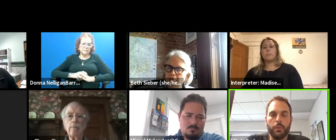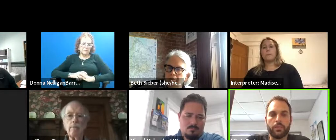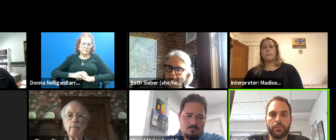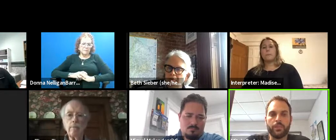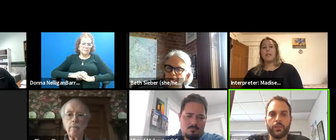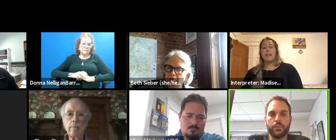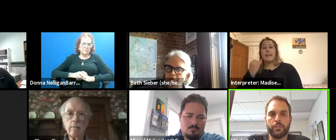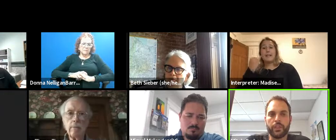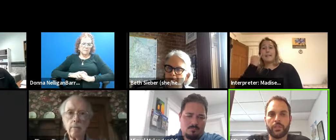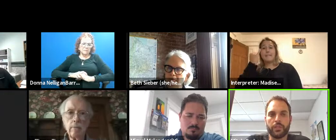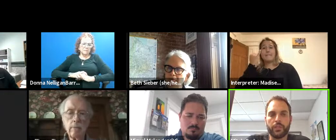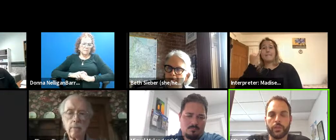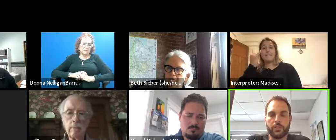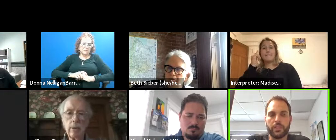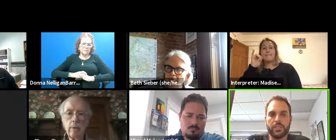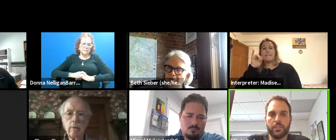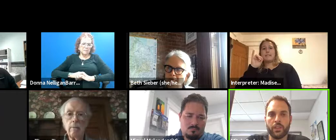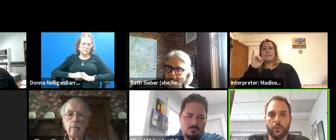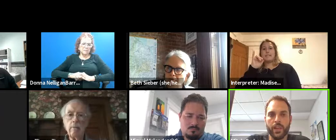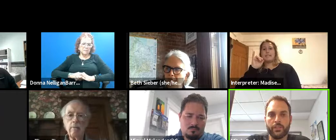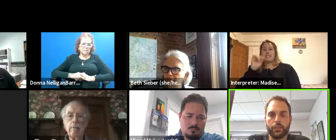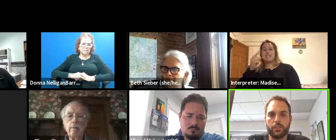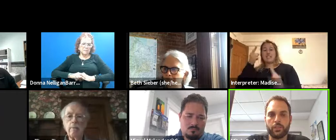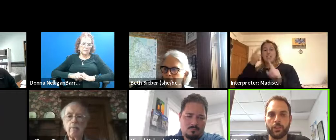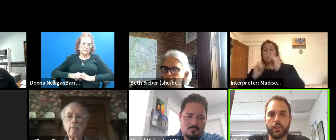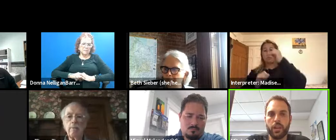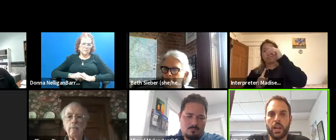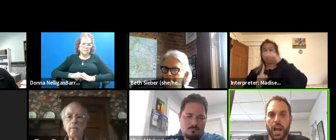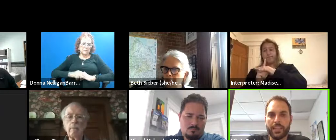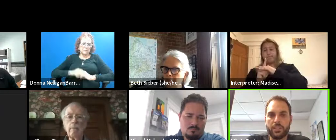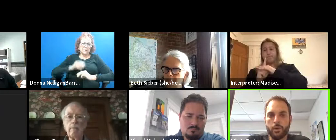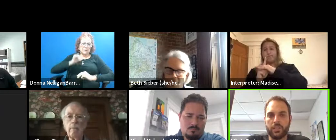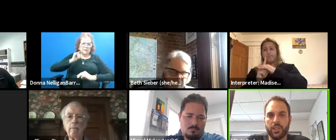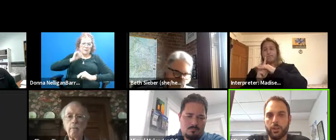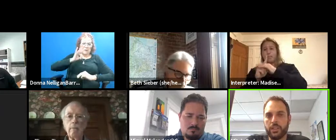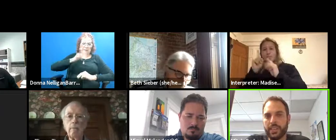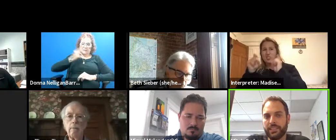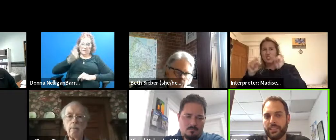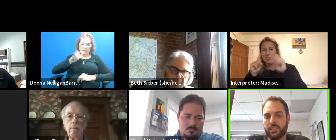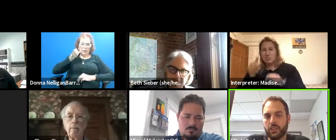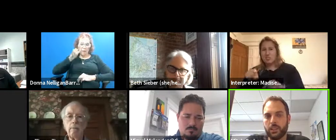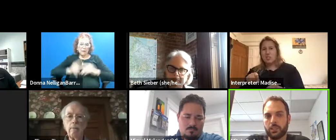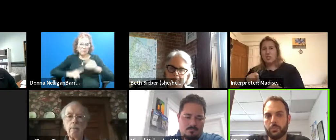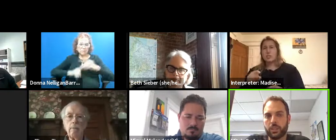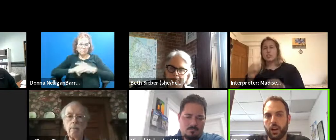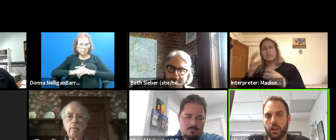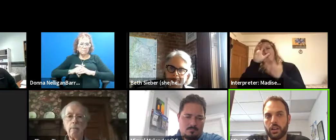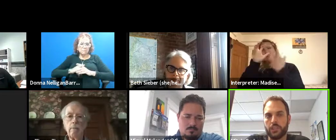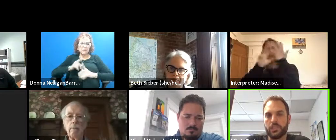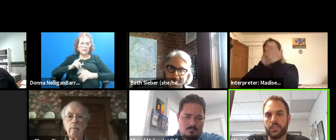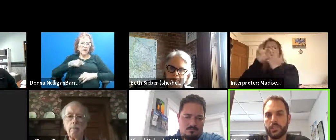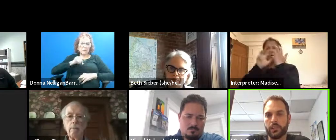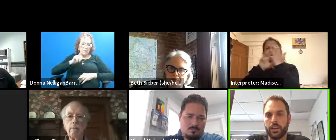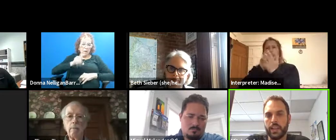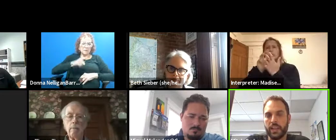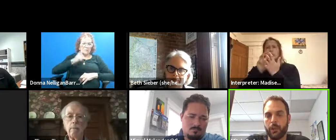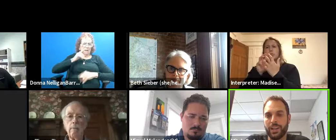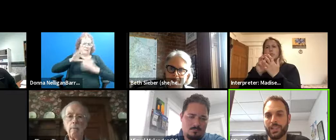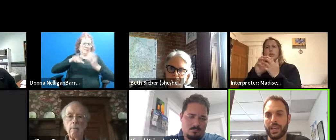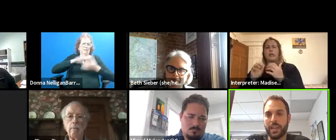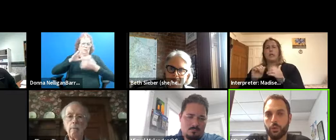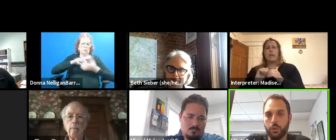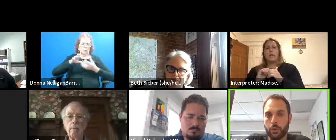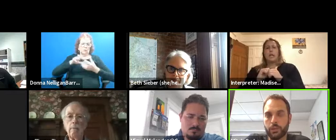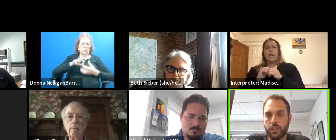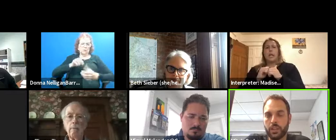up as a point of confusion for constituents, because even though we have to cross the river, I suppose I would guess it's still ultimately our decision if we